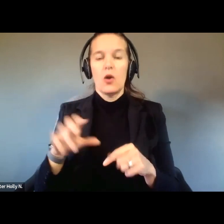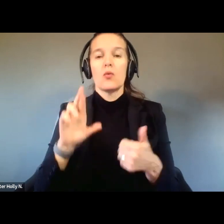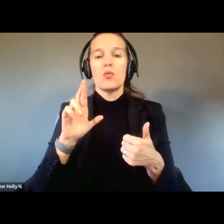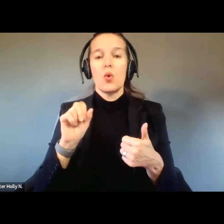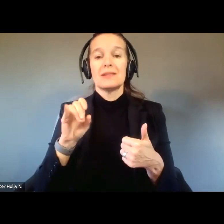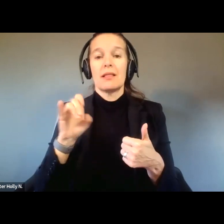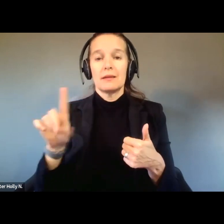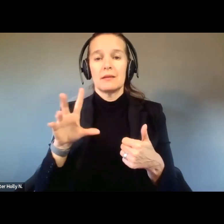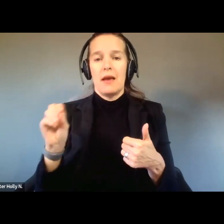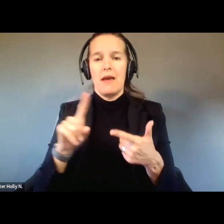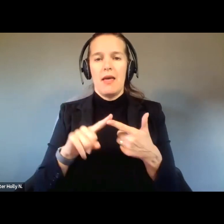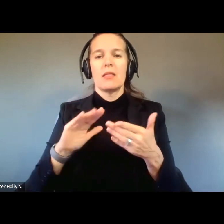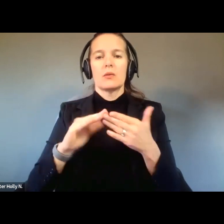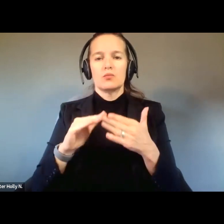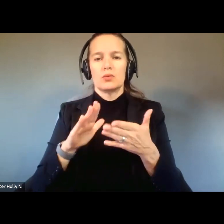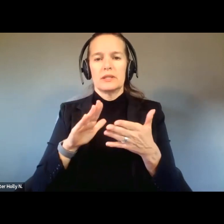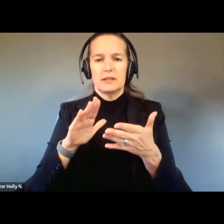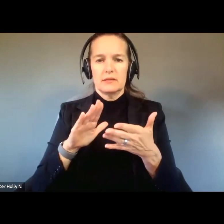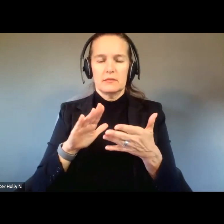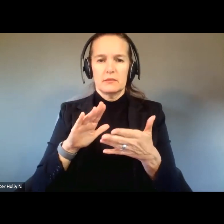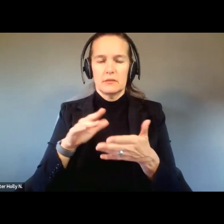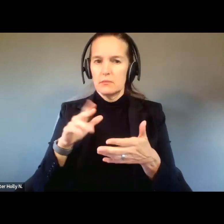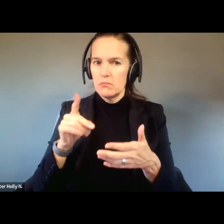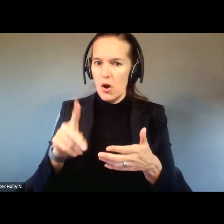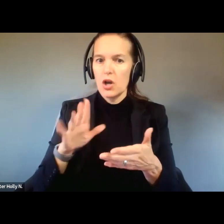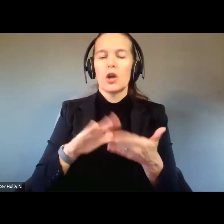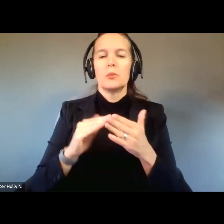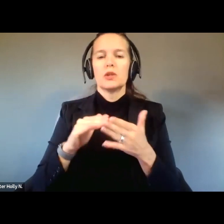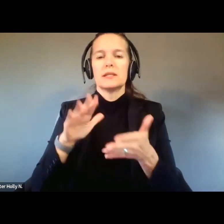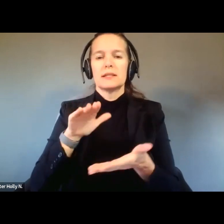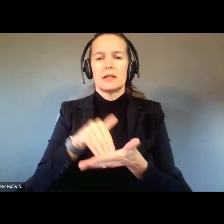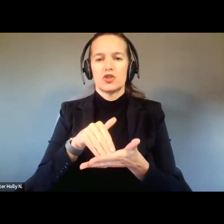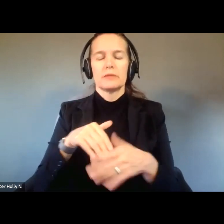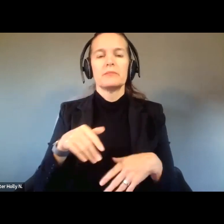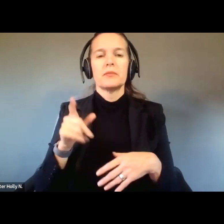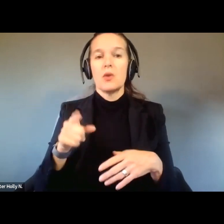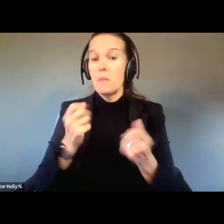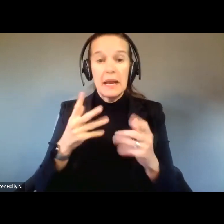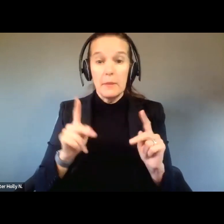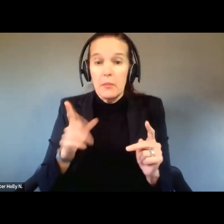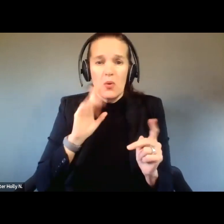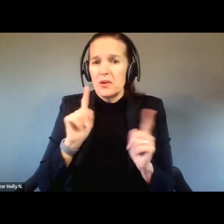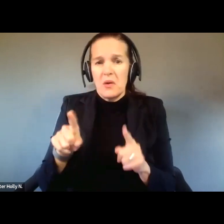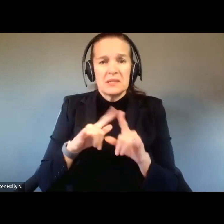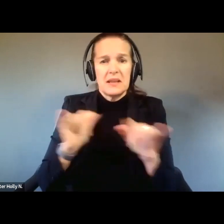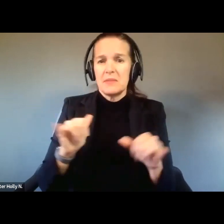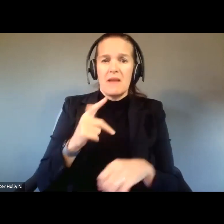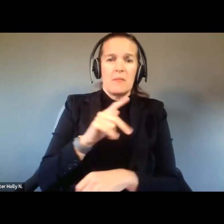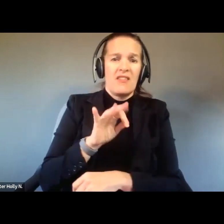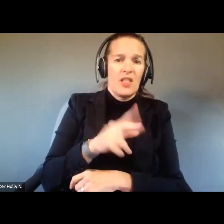Center. Many providers will give a flu and a COVID shot in the same visit. So find a provider today